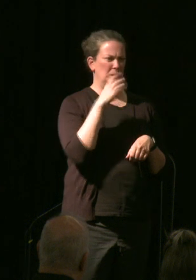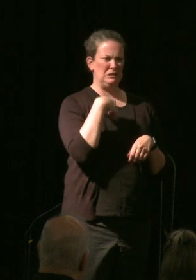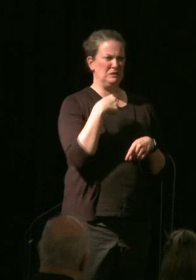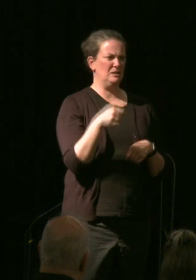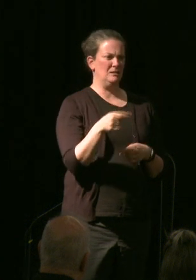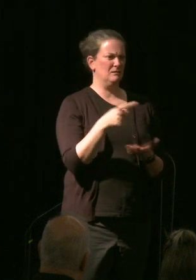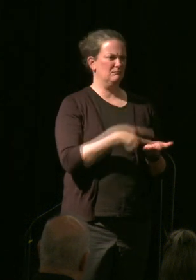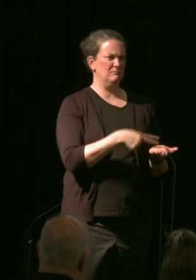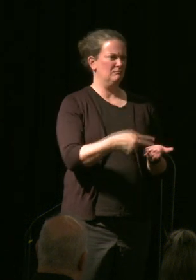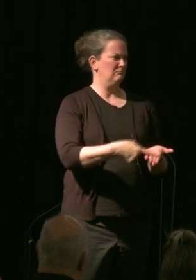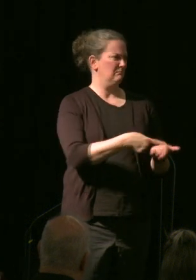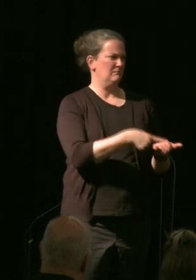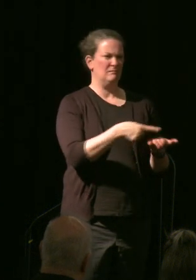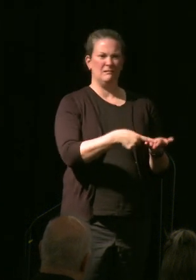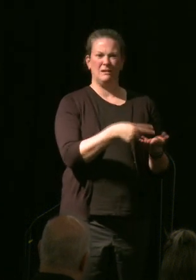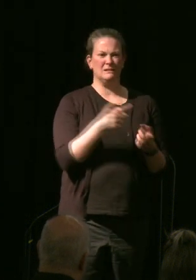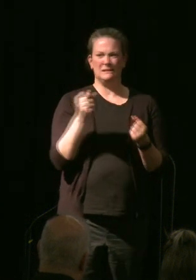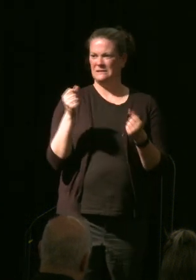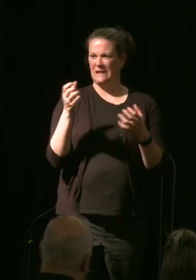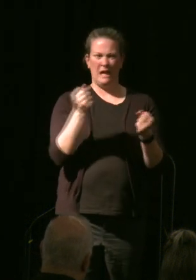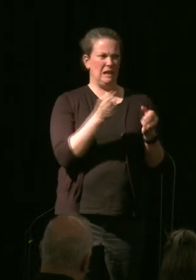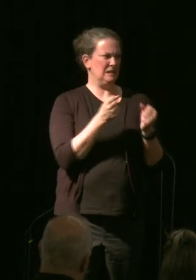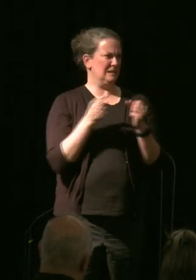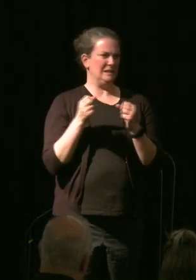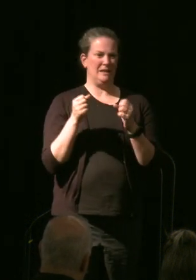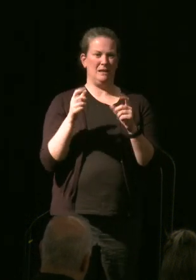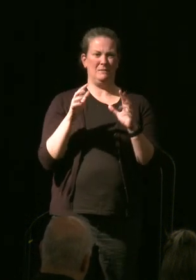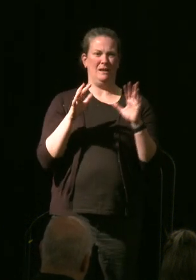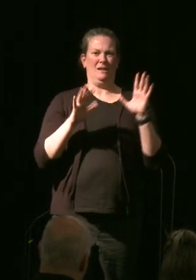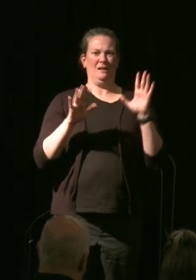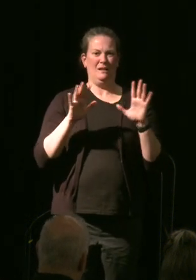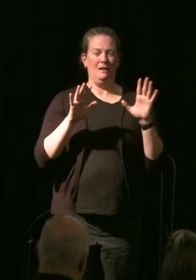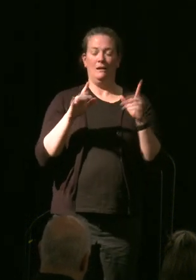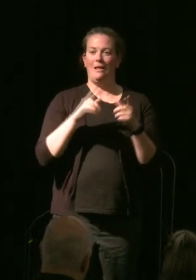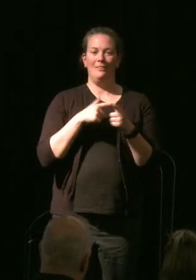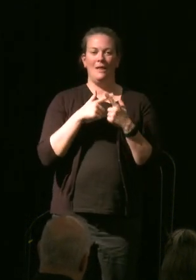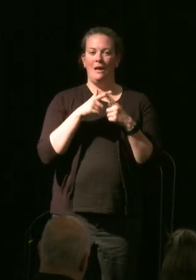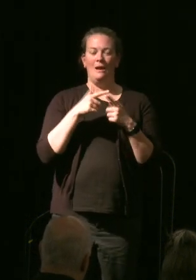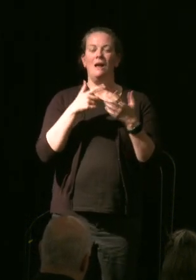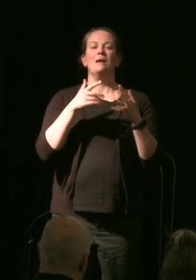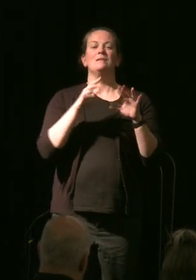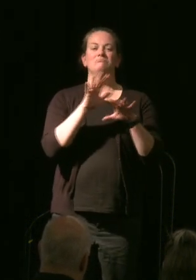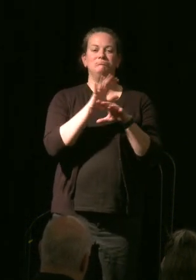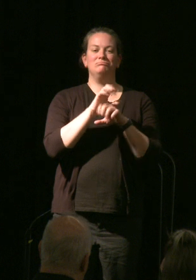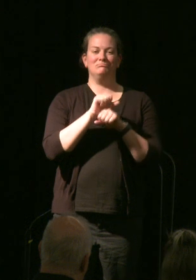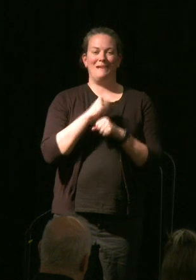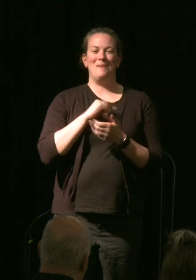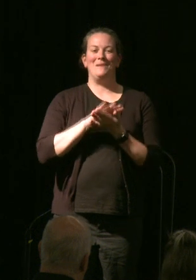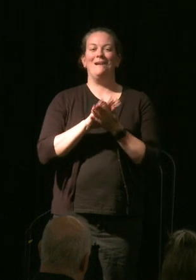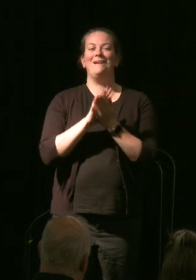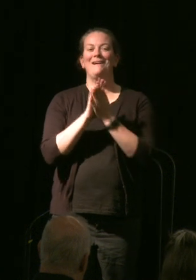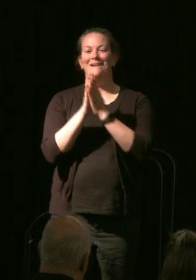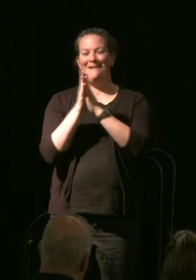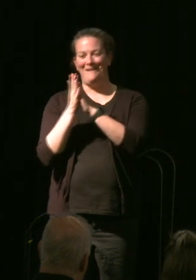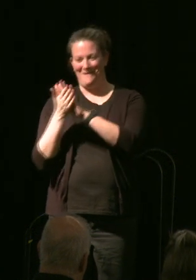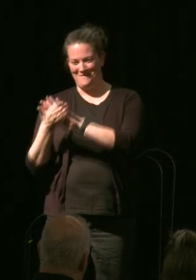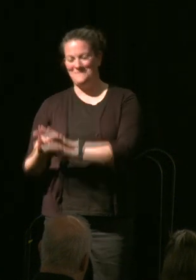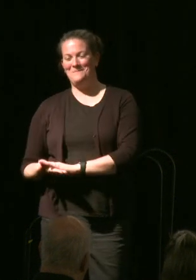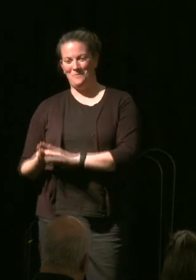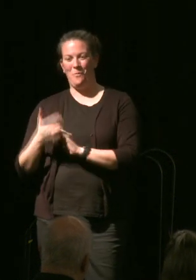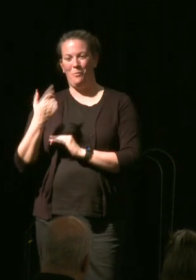these people signing, and then over time, I became sort of one of those people. And not only did I become one of those people, I was